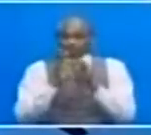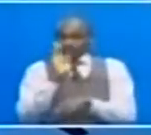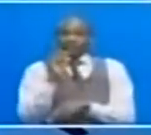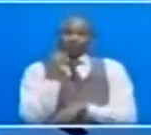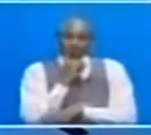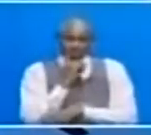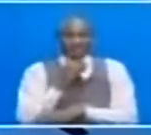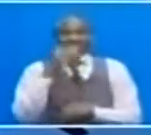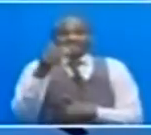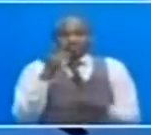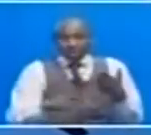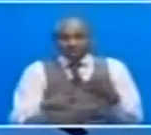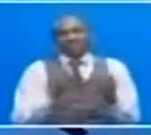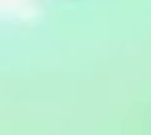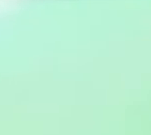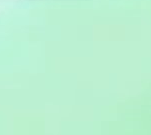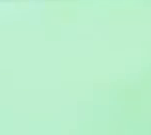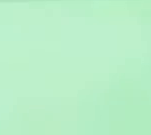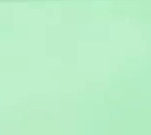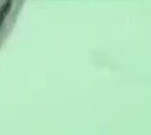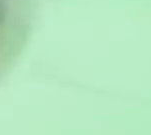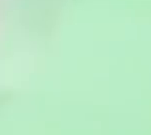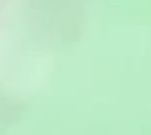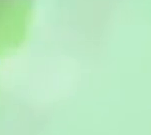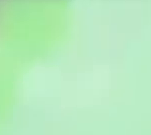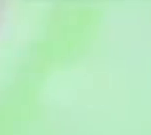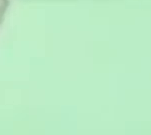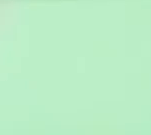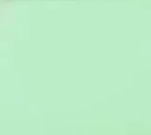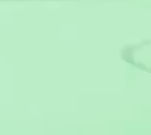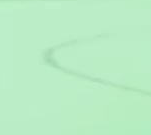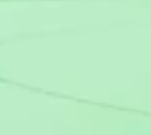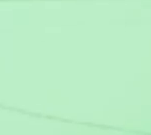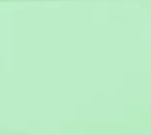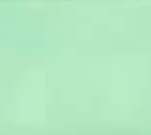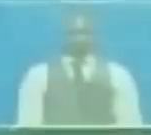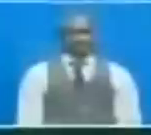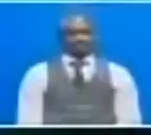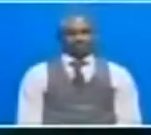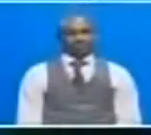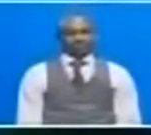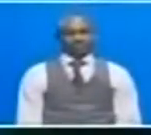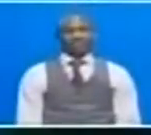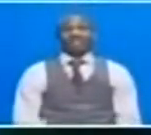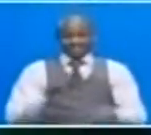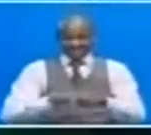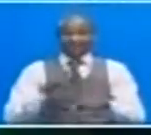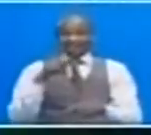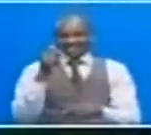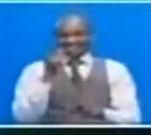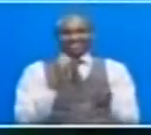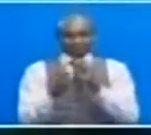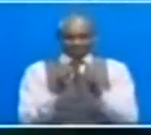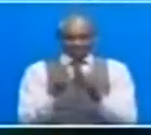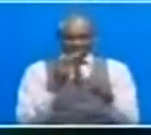Coming up next is sports. It's time for KTN